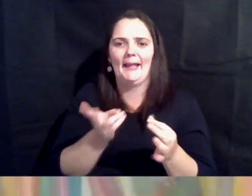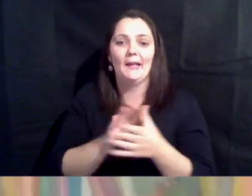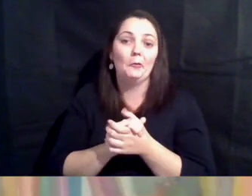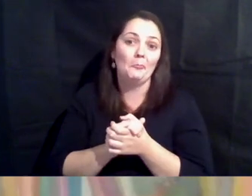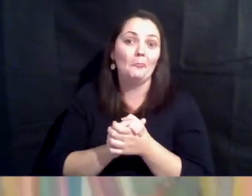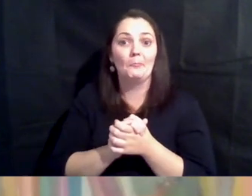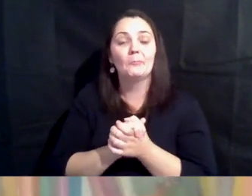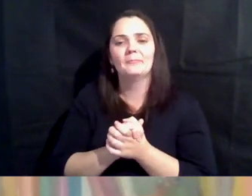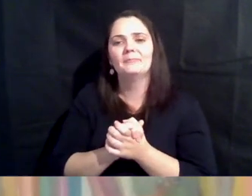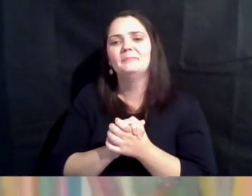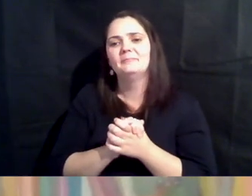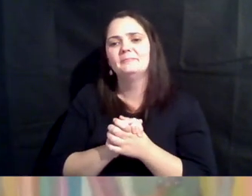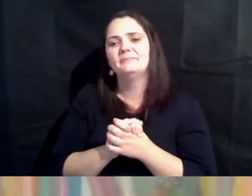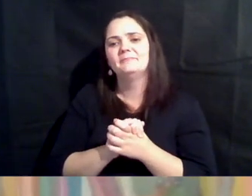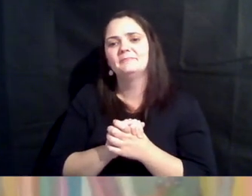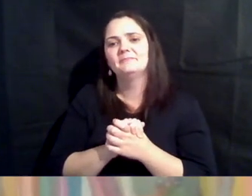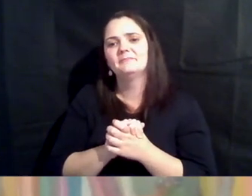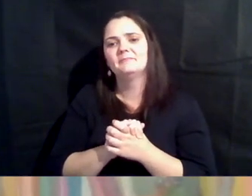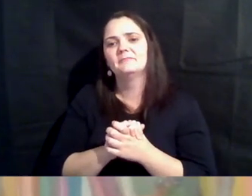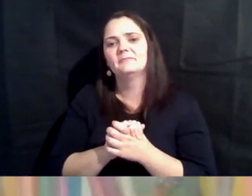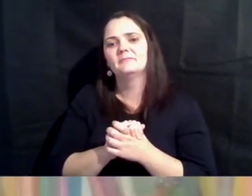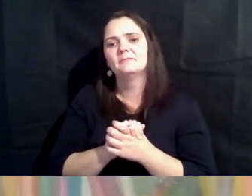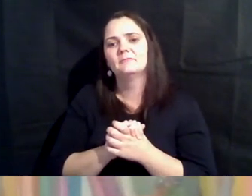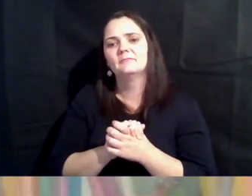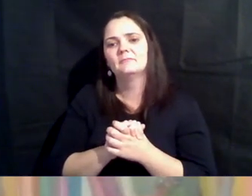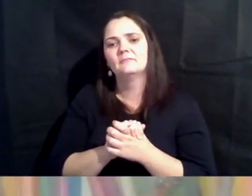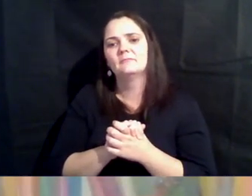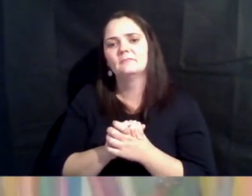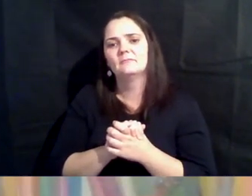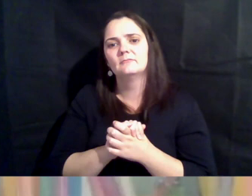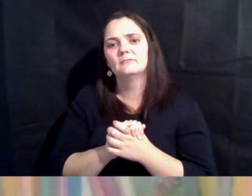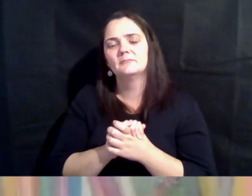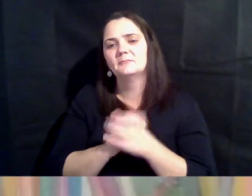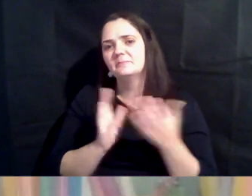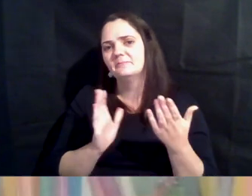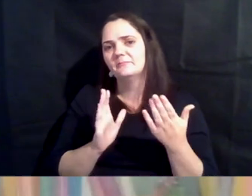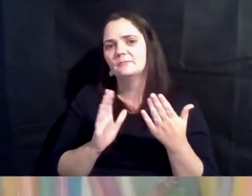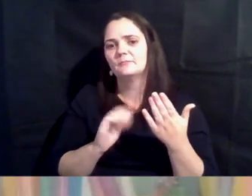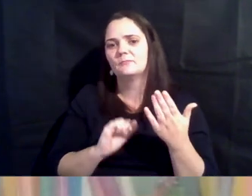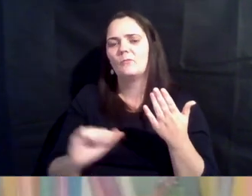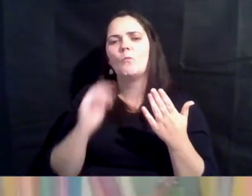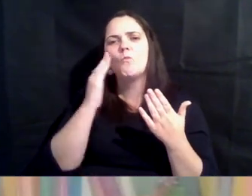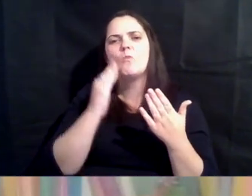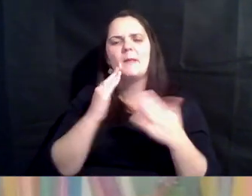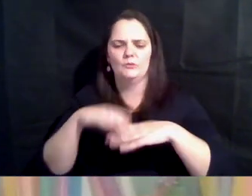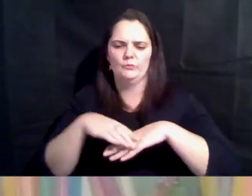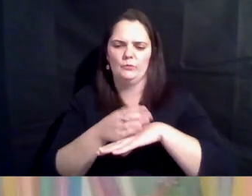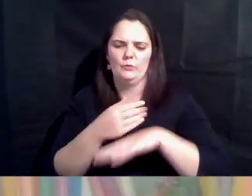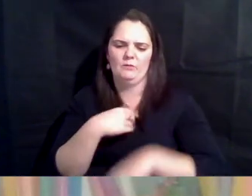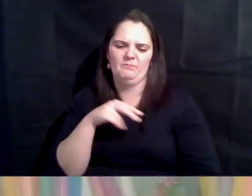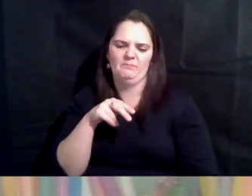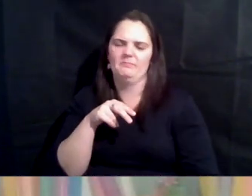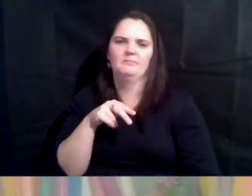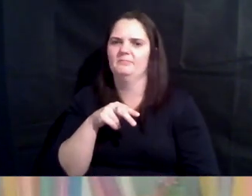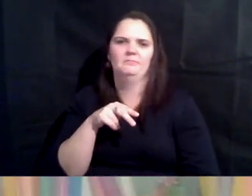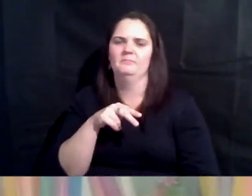of foliage here, some more. And I don't think I want to see her shoes. I'm not feeling those yellow